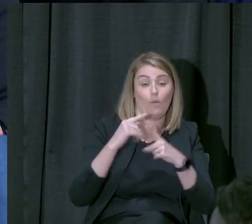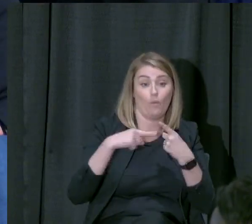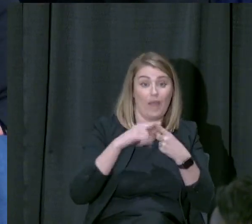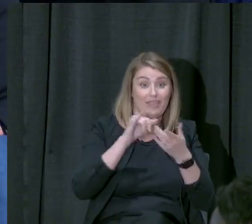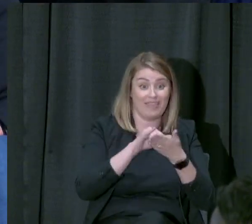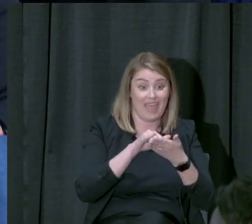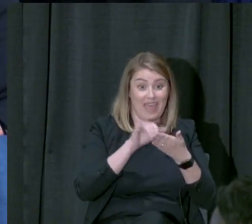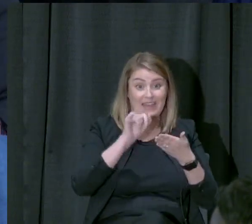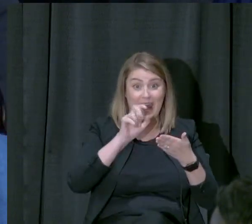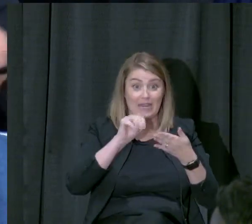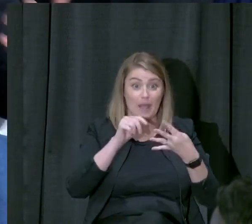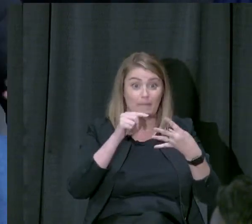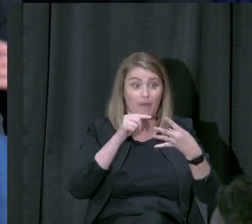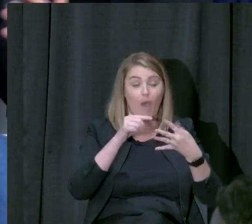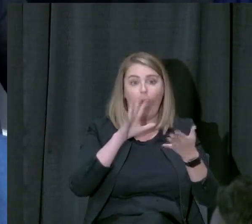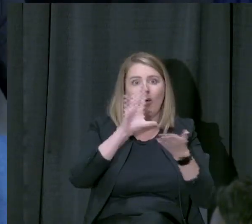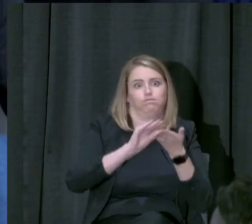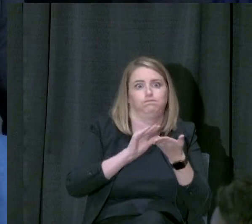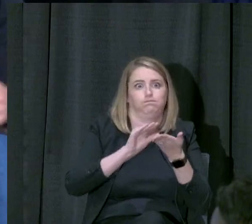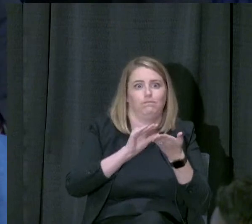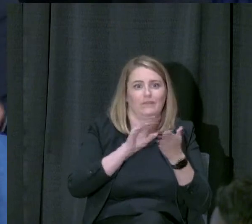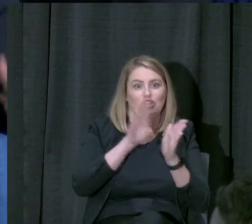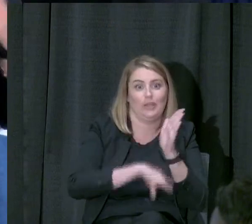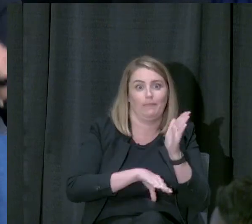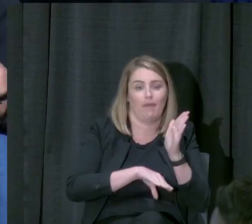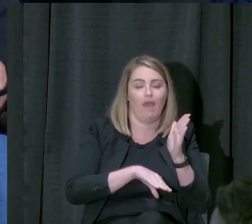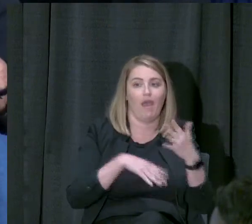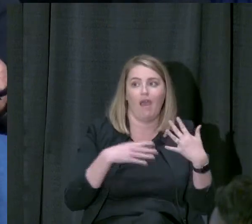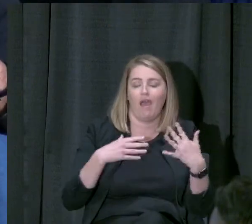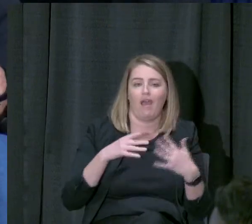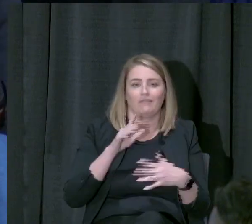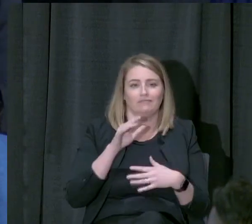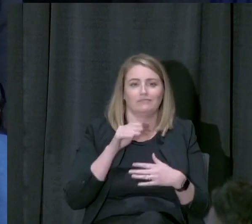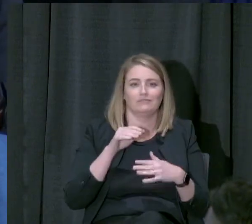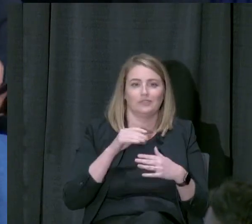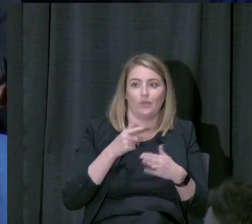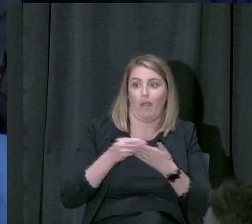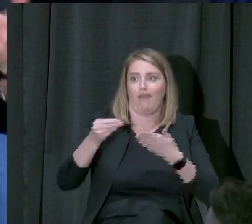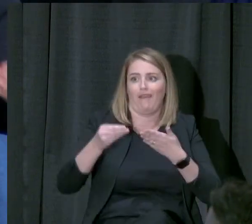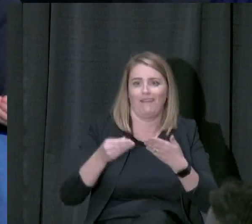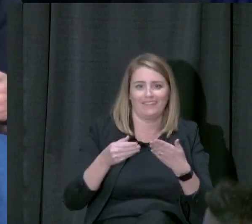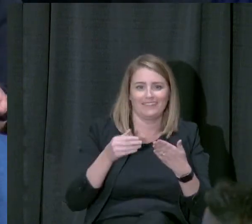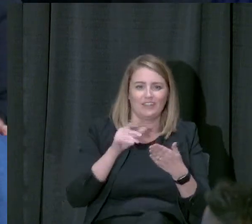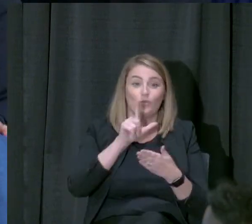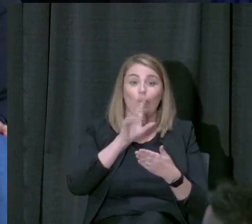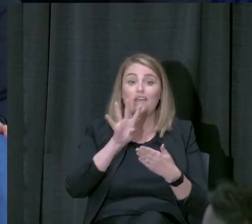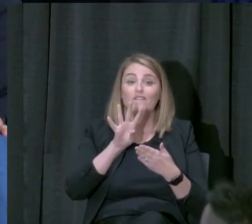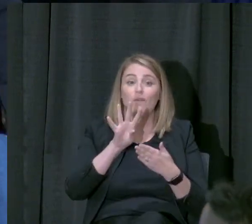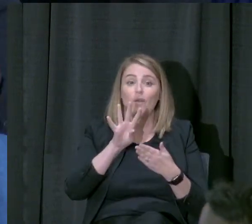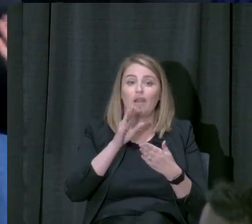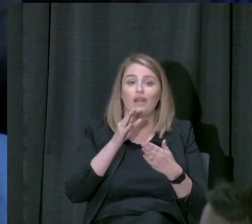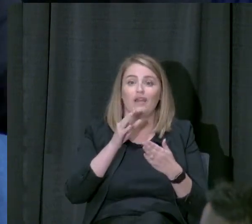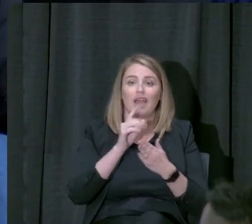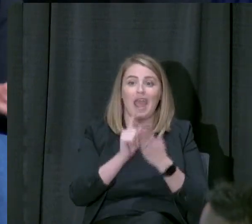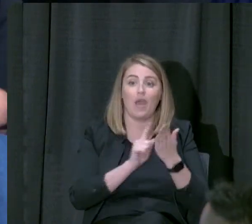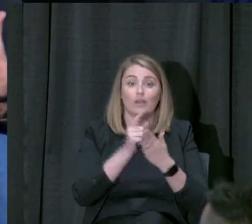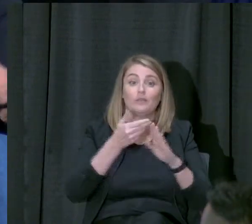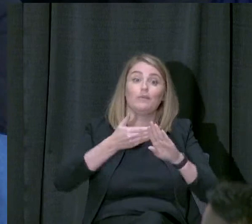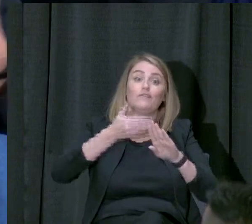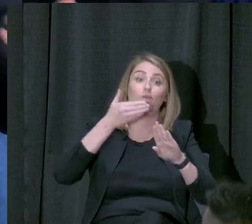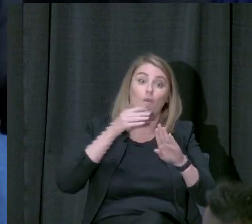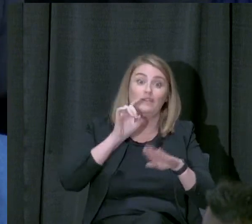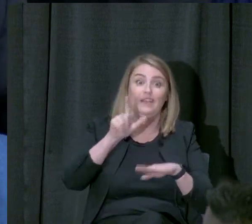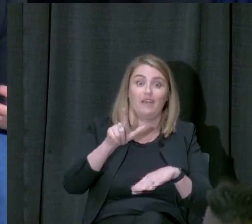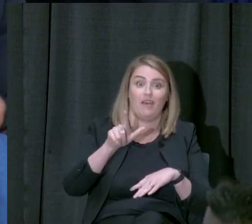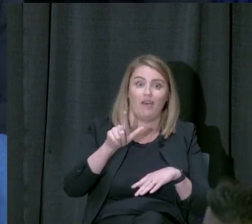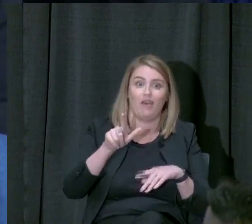may have deals attached to it 24 hours before that deal begins. And customer can just say, Alexa,